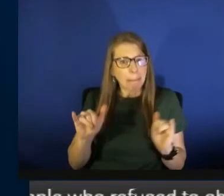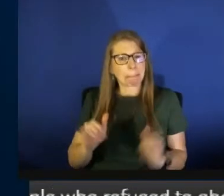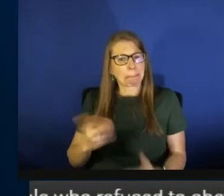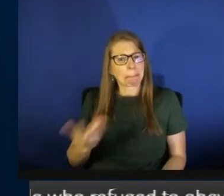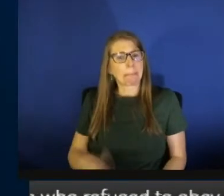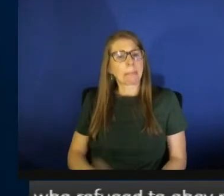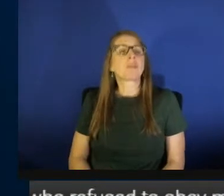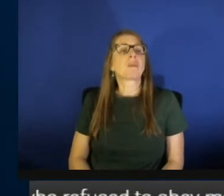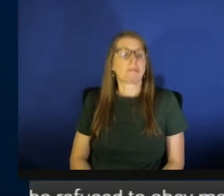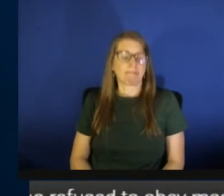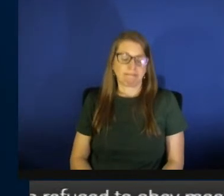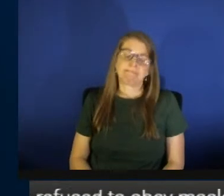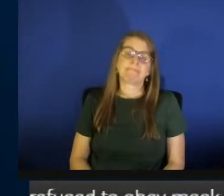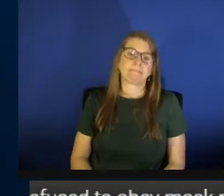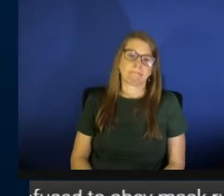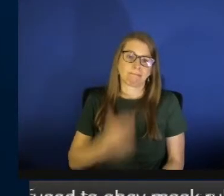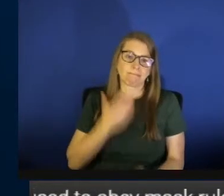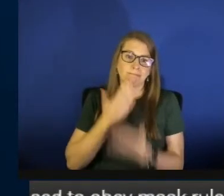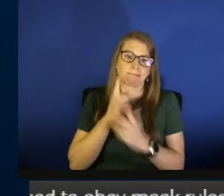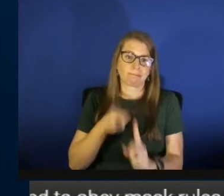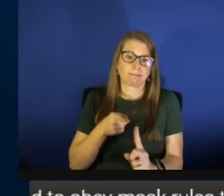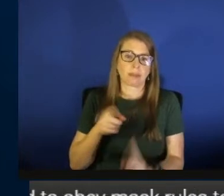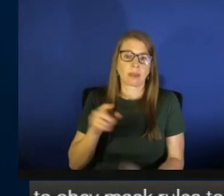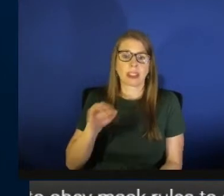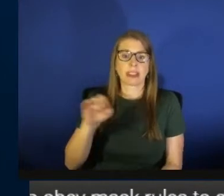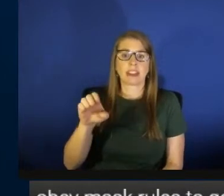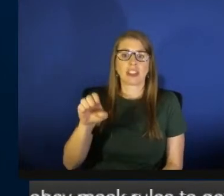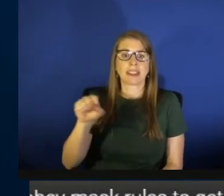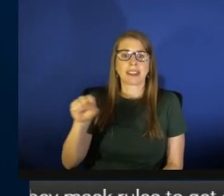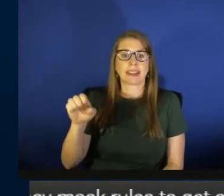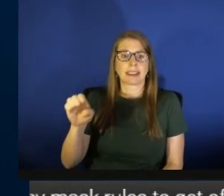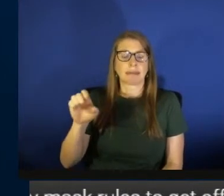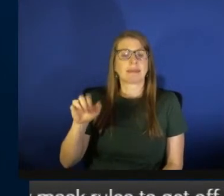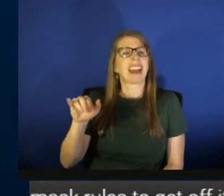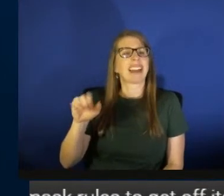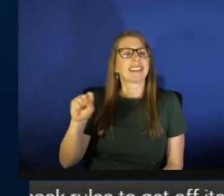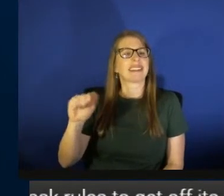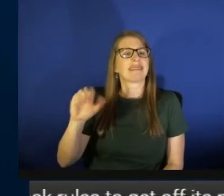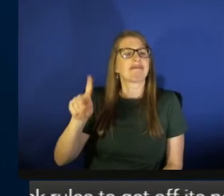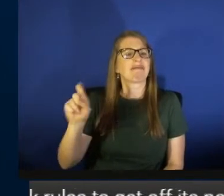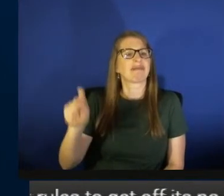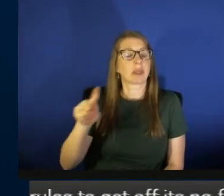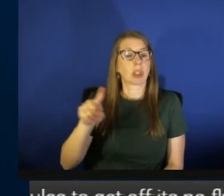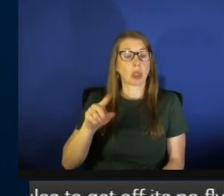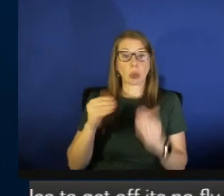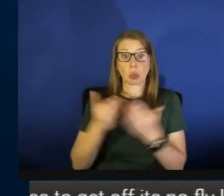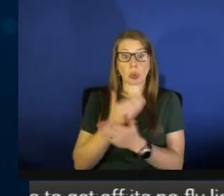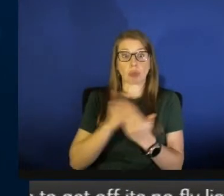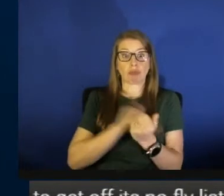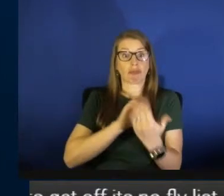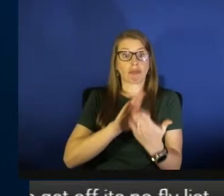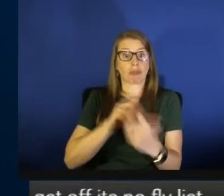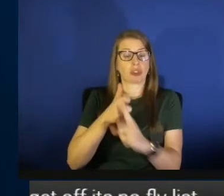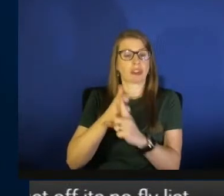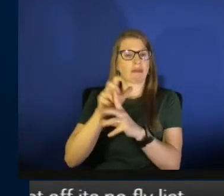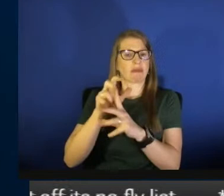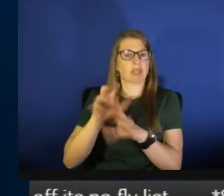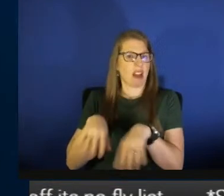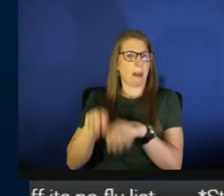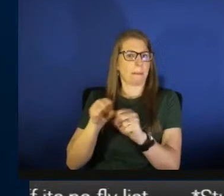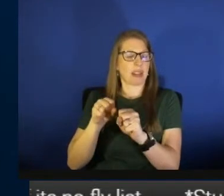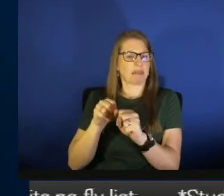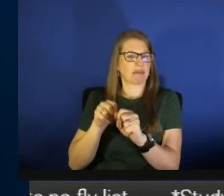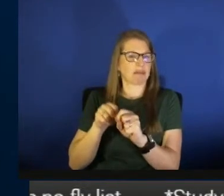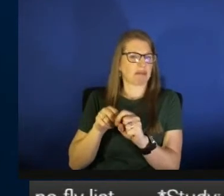Well said. Jesse, Isaac has a question. As far as new tactics that you adopted, which ones do you plan on sticking with